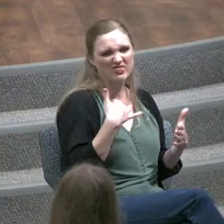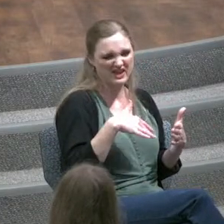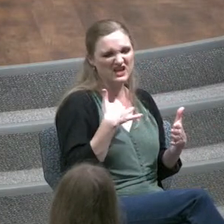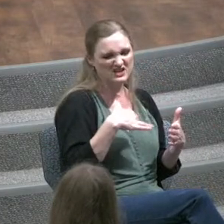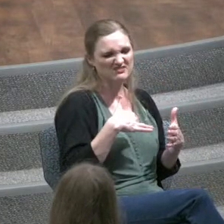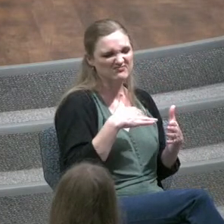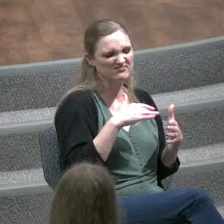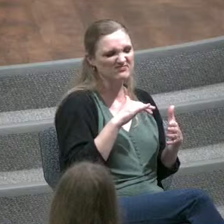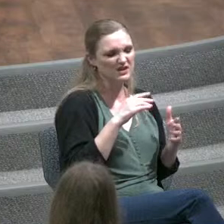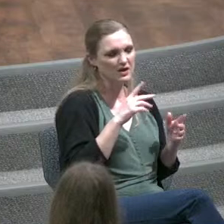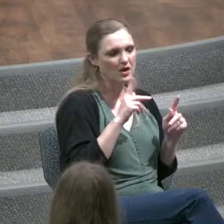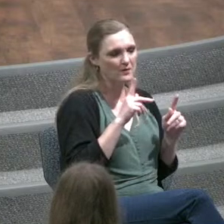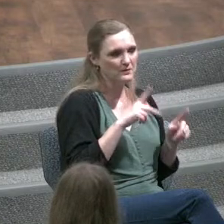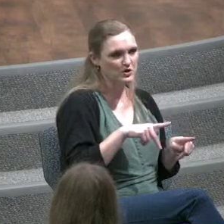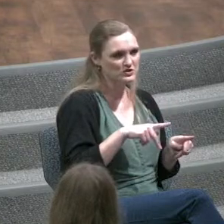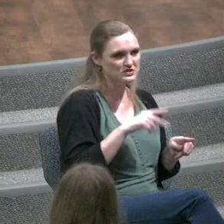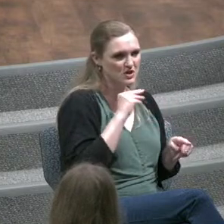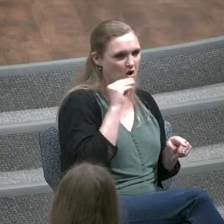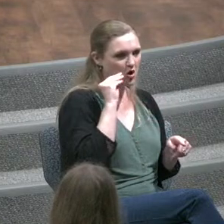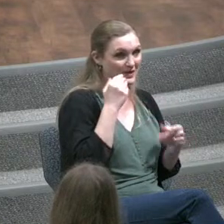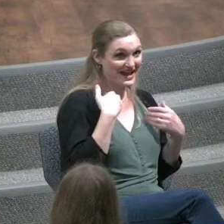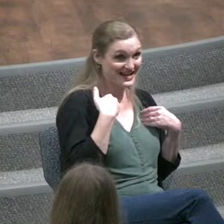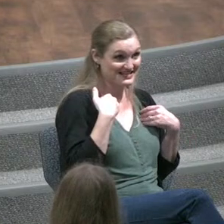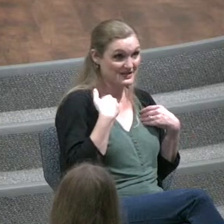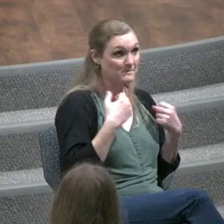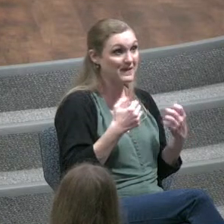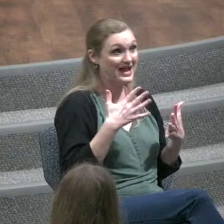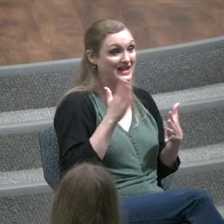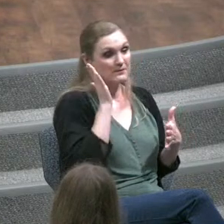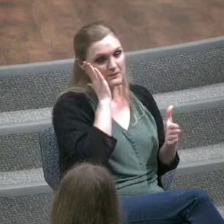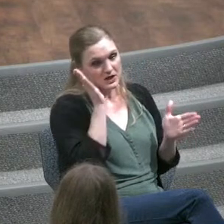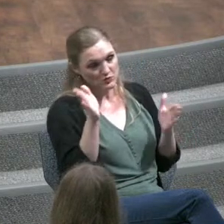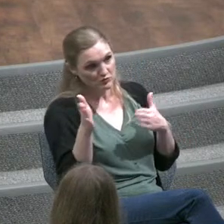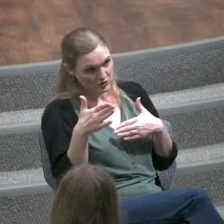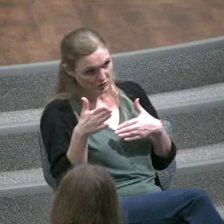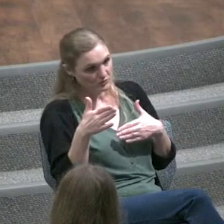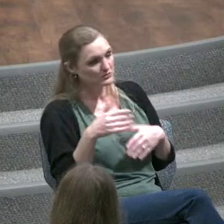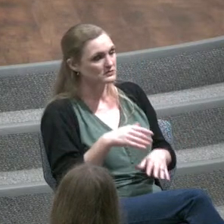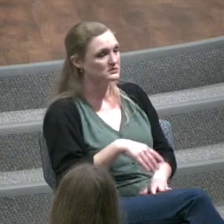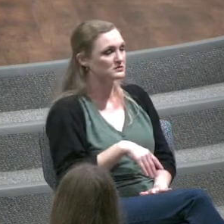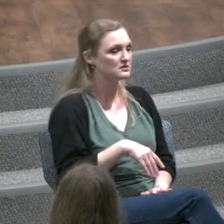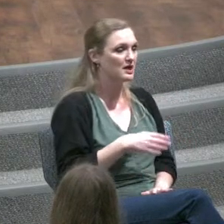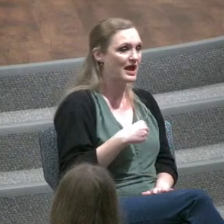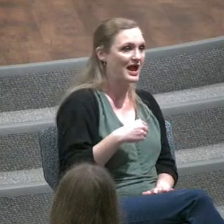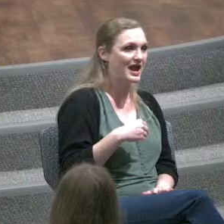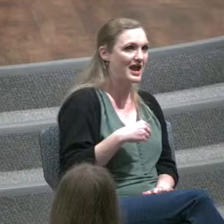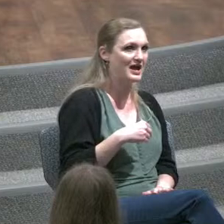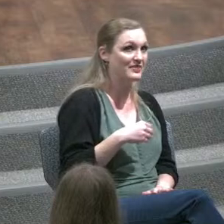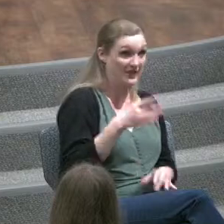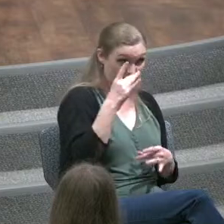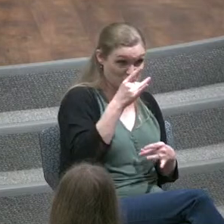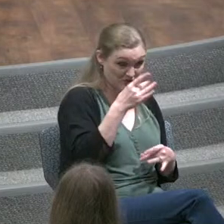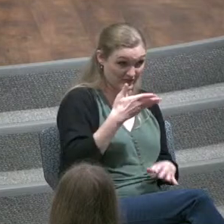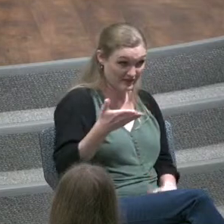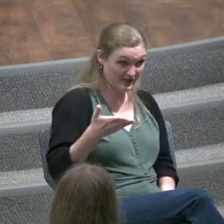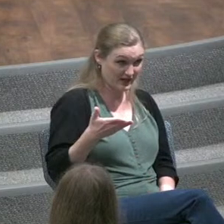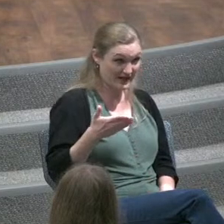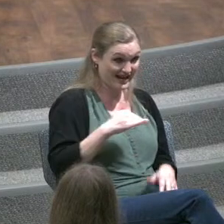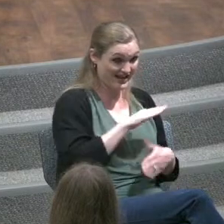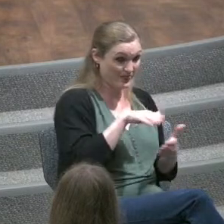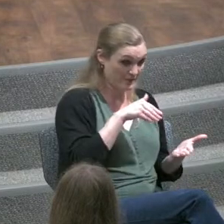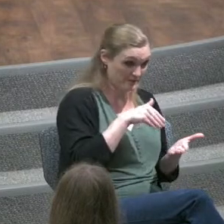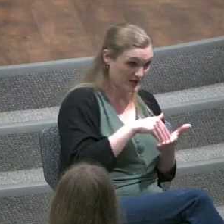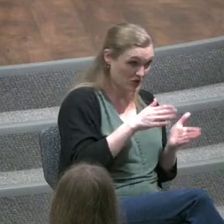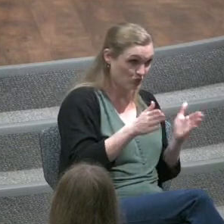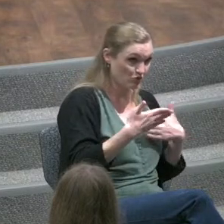home because it has multiple bedrooms, And the most striking thing about it is in kind of the